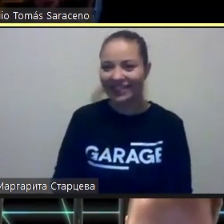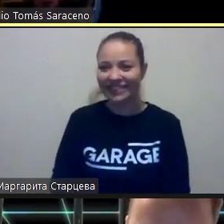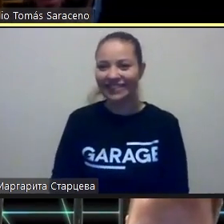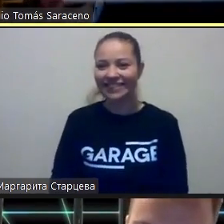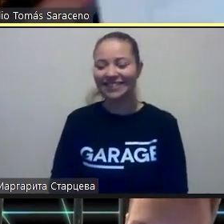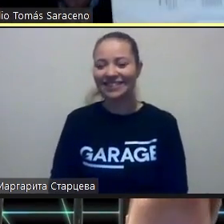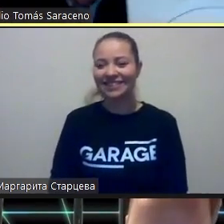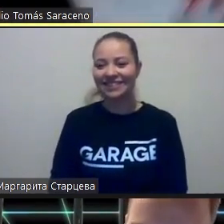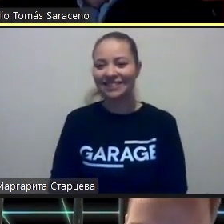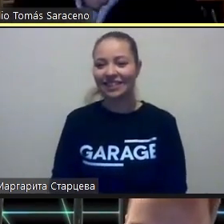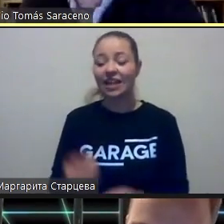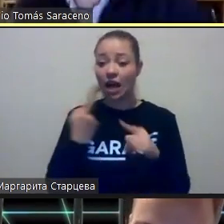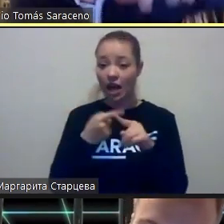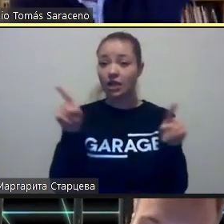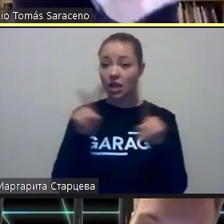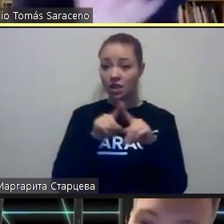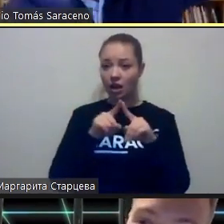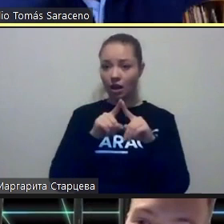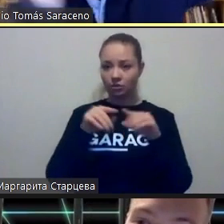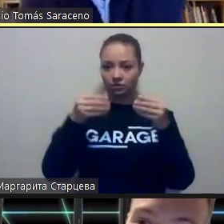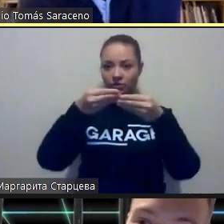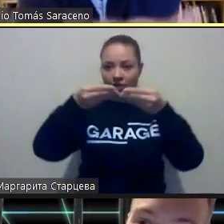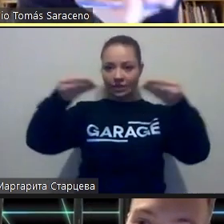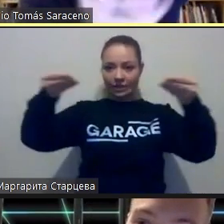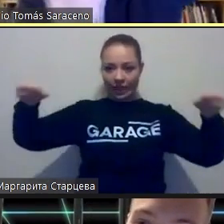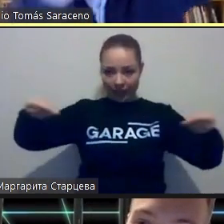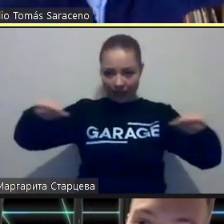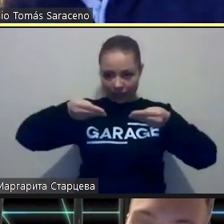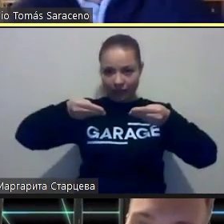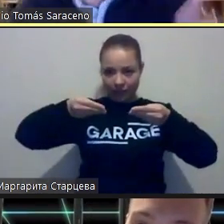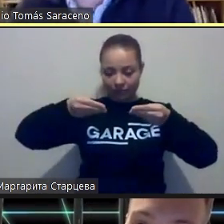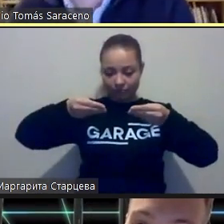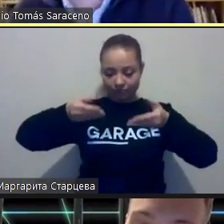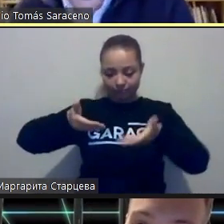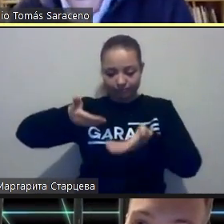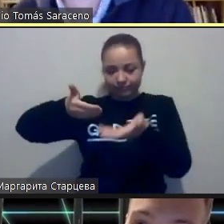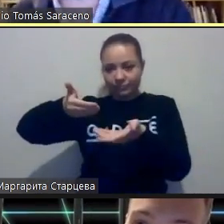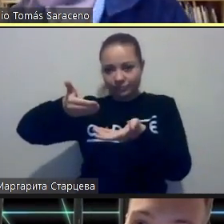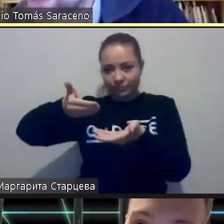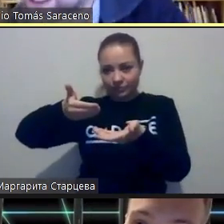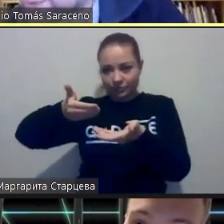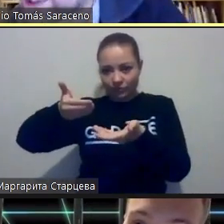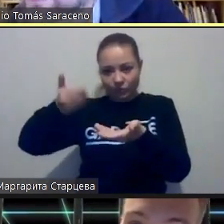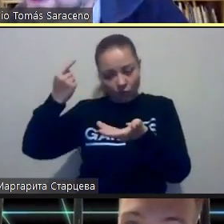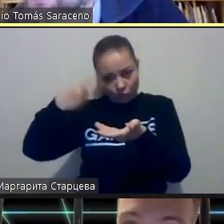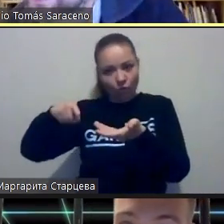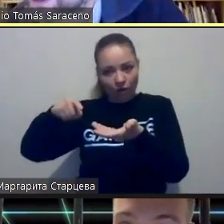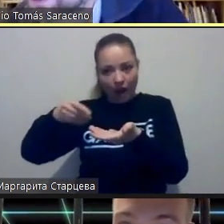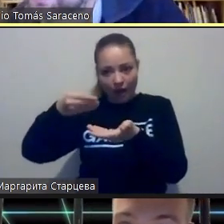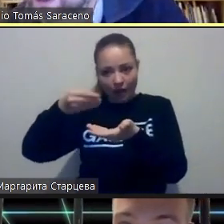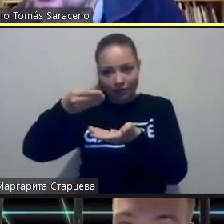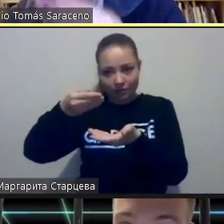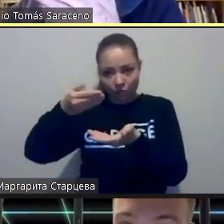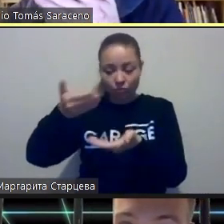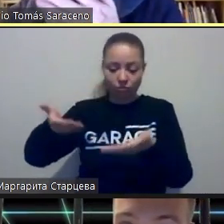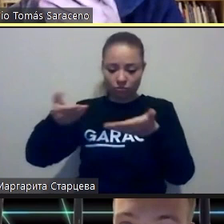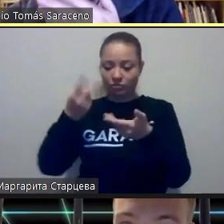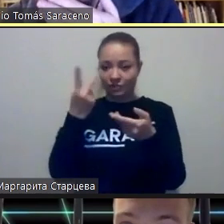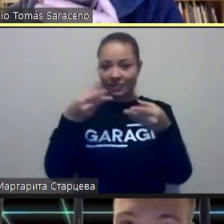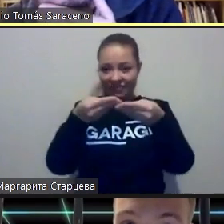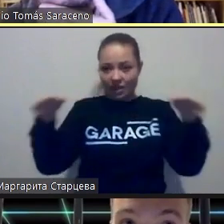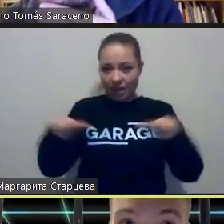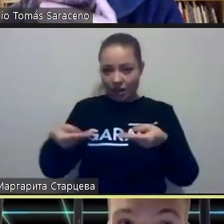dish, but like two plates, not like a Zeppelin. It was two plates. Back, which year was the first Russian Biennale,